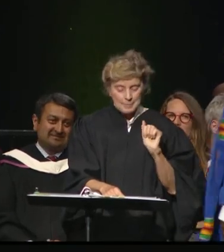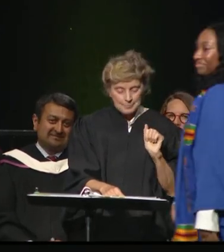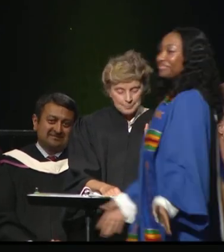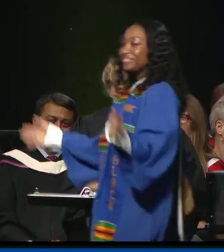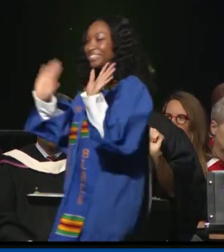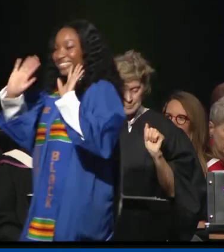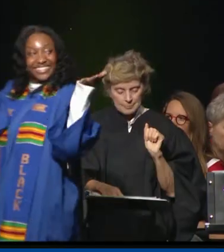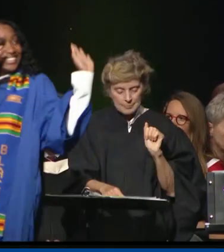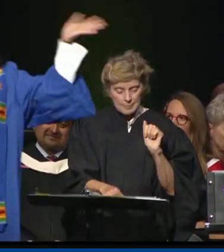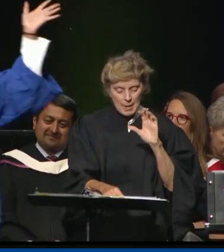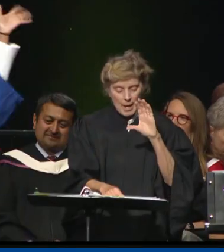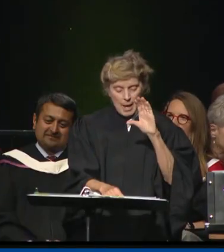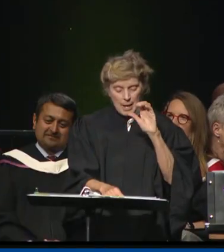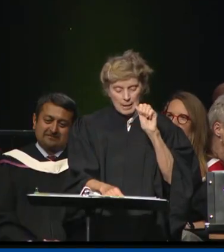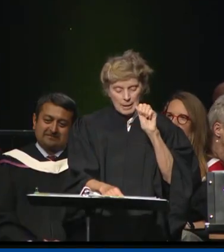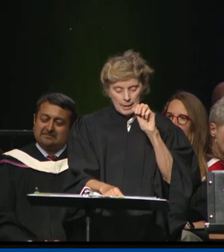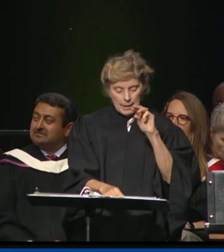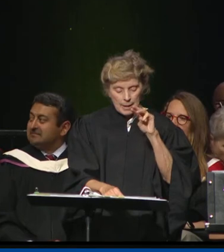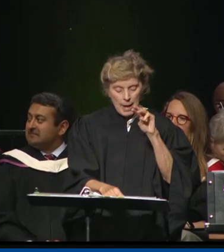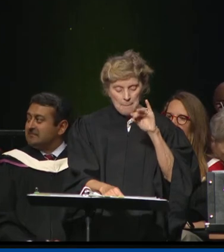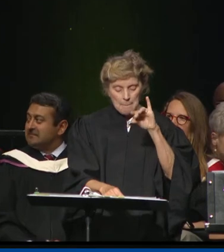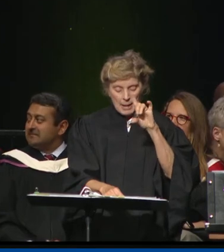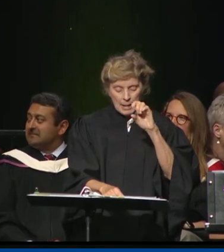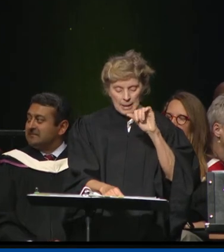Camille Lejarne, with distinction.